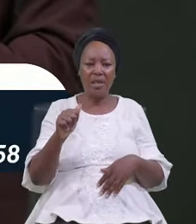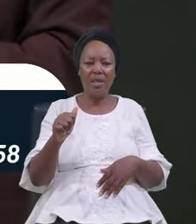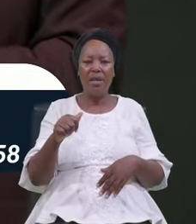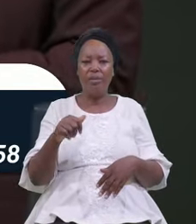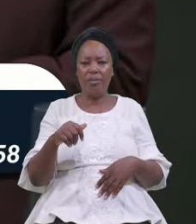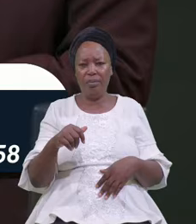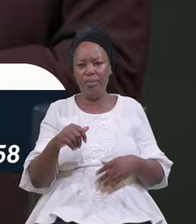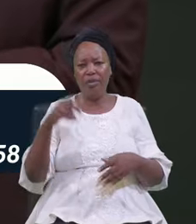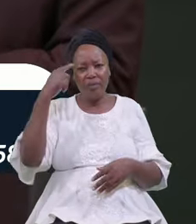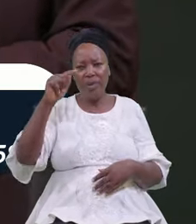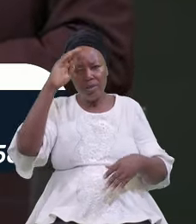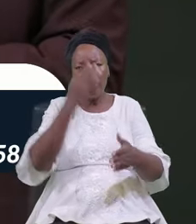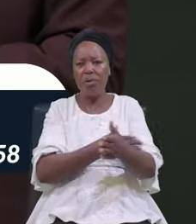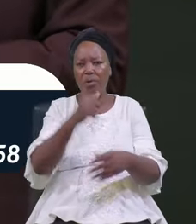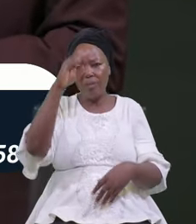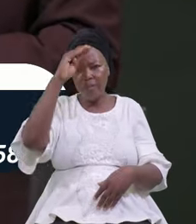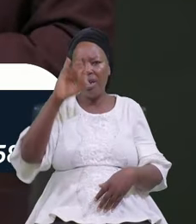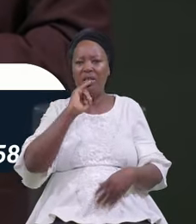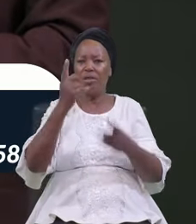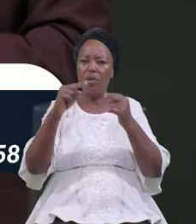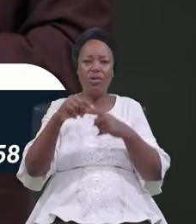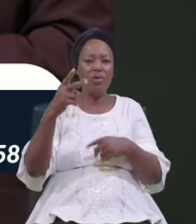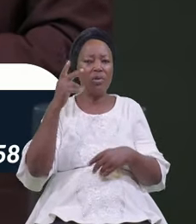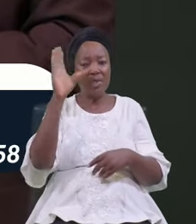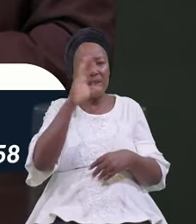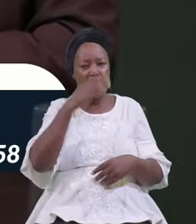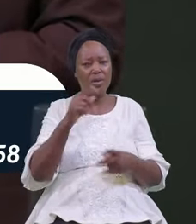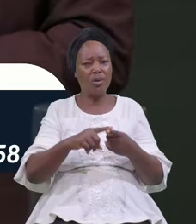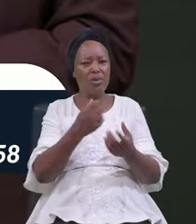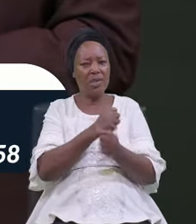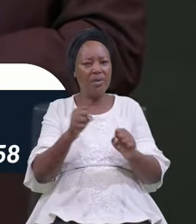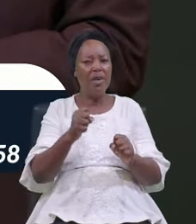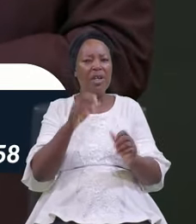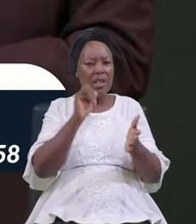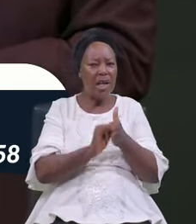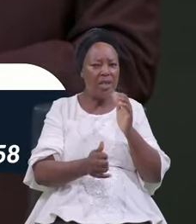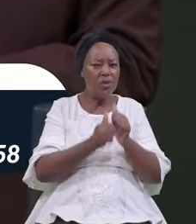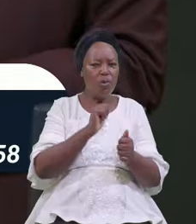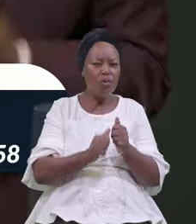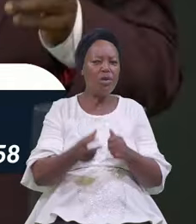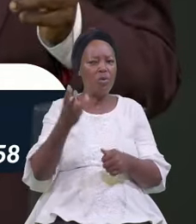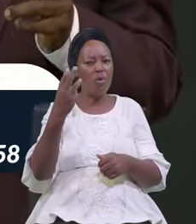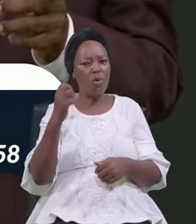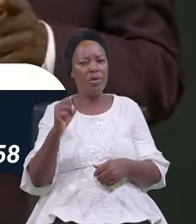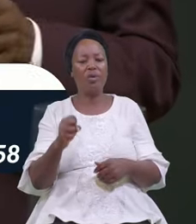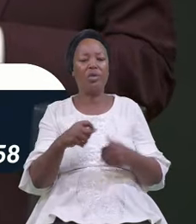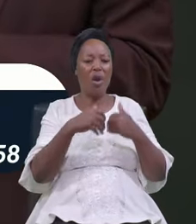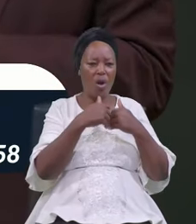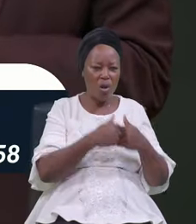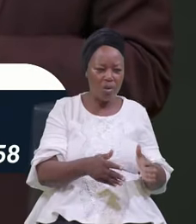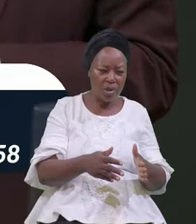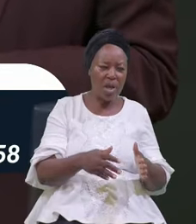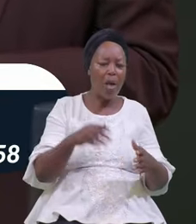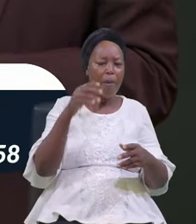Man is come to seek and to save that which was lost. Morning,